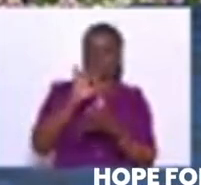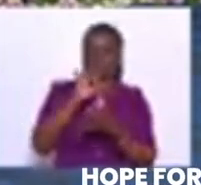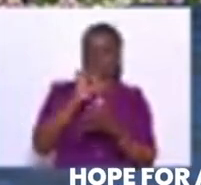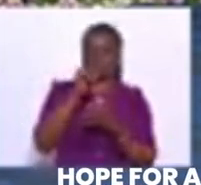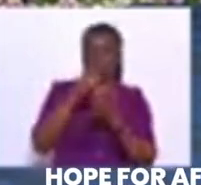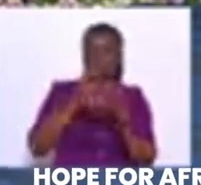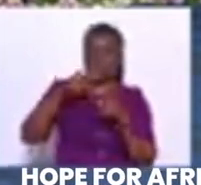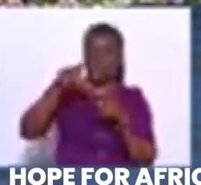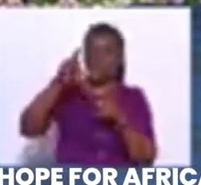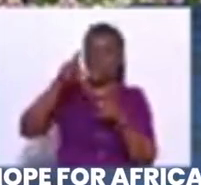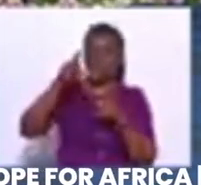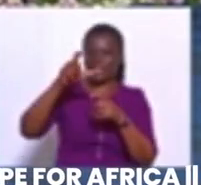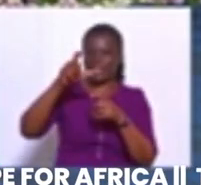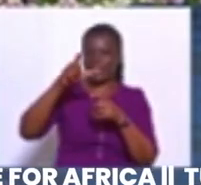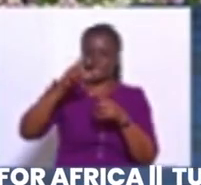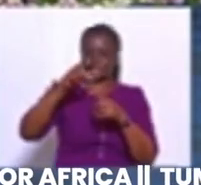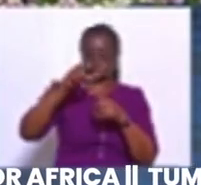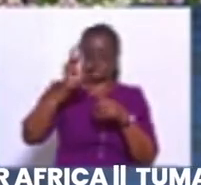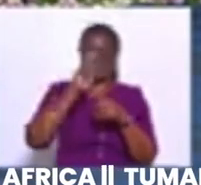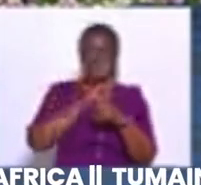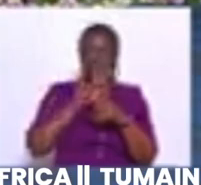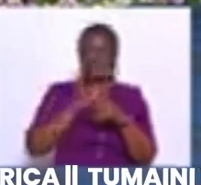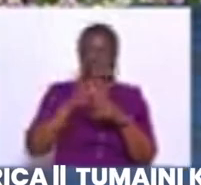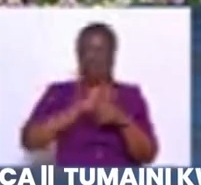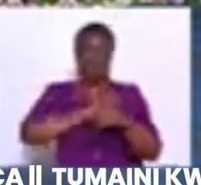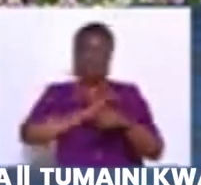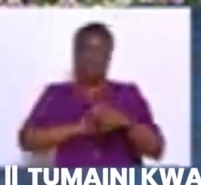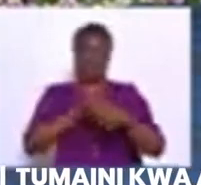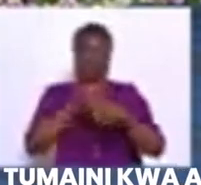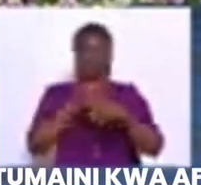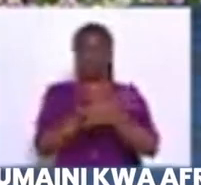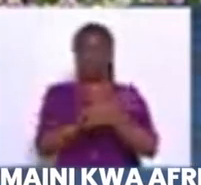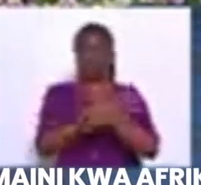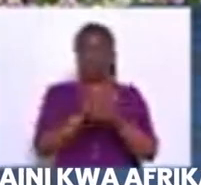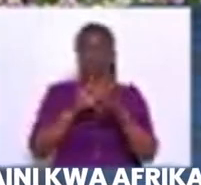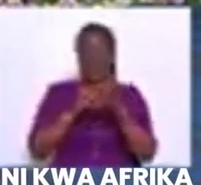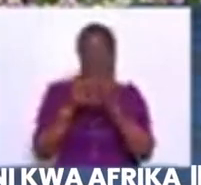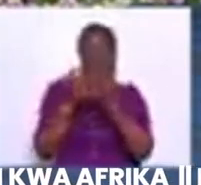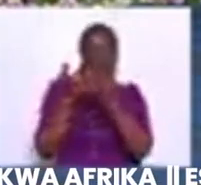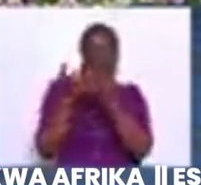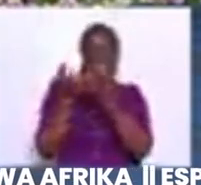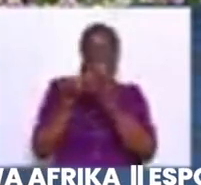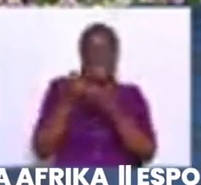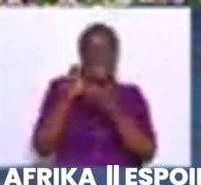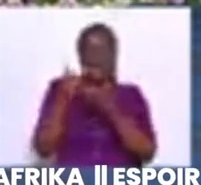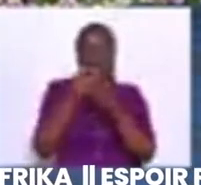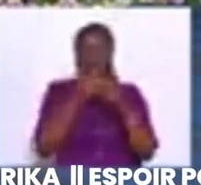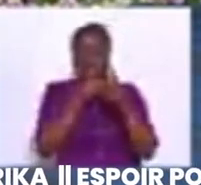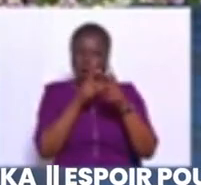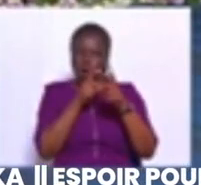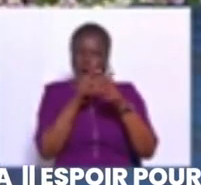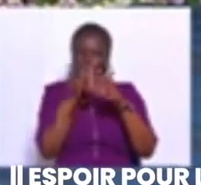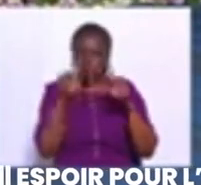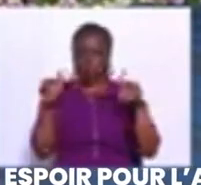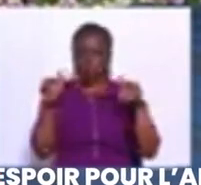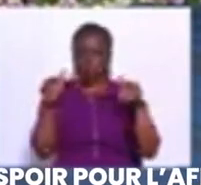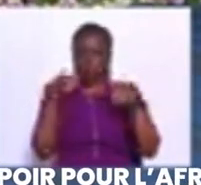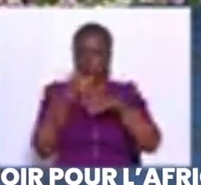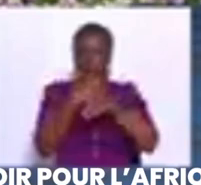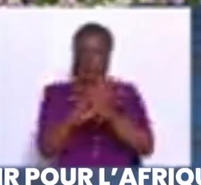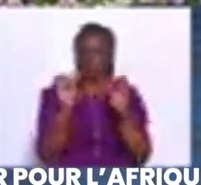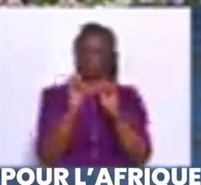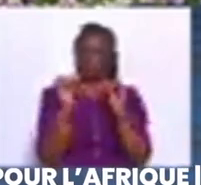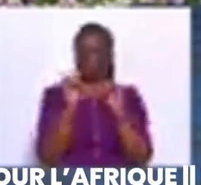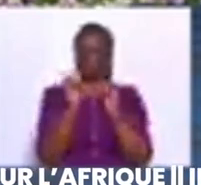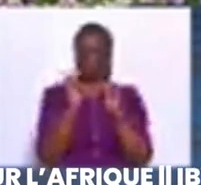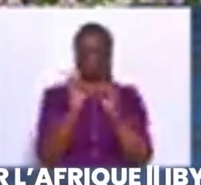cancer and other cancers. Look, I'm not suggesting that we need another war to get rid of cancer. I'm not saying that. Please